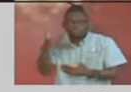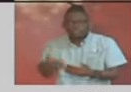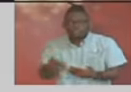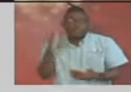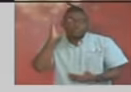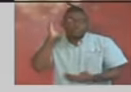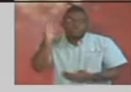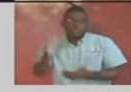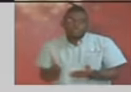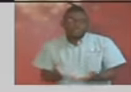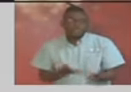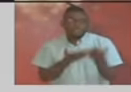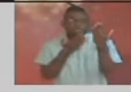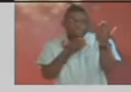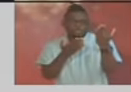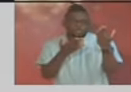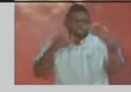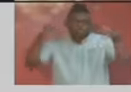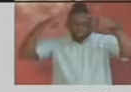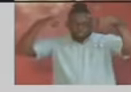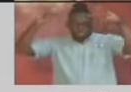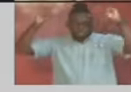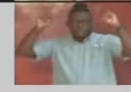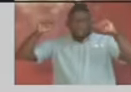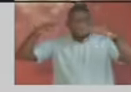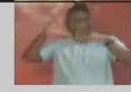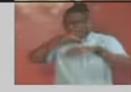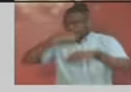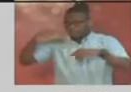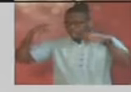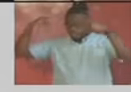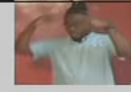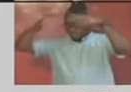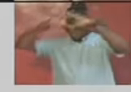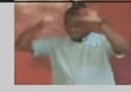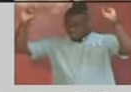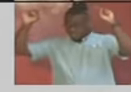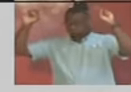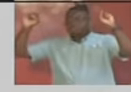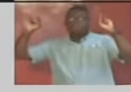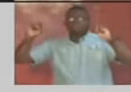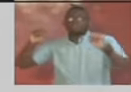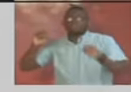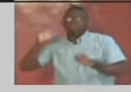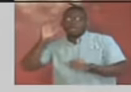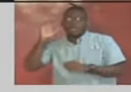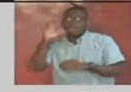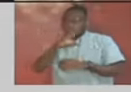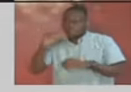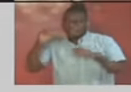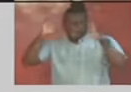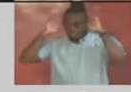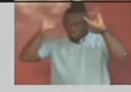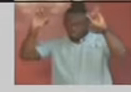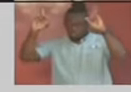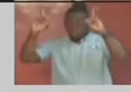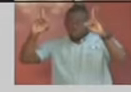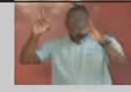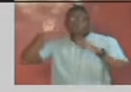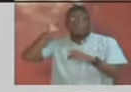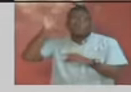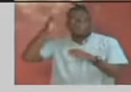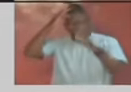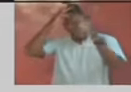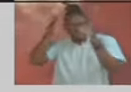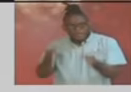then ultimately that decision lies with himself and the Minister of Education with regards to how we proceed forward. But we will continue to provide